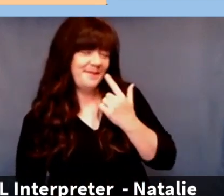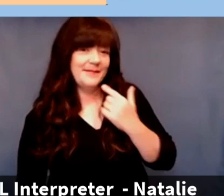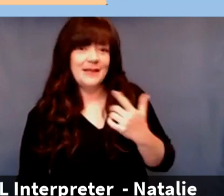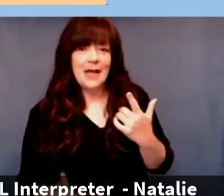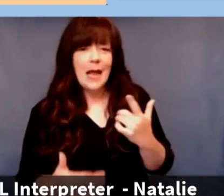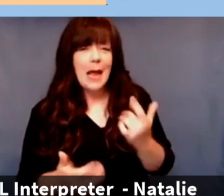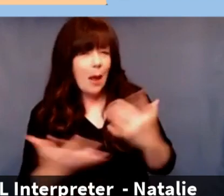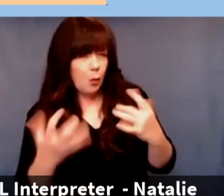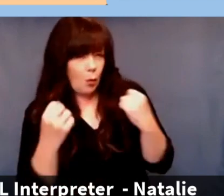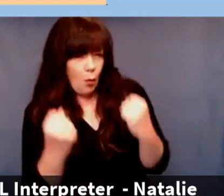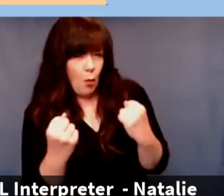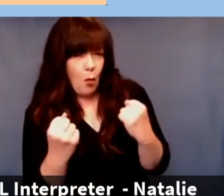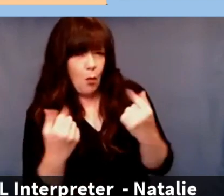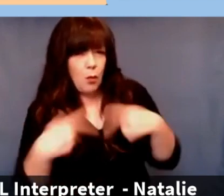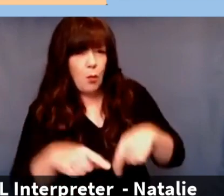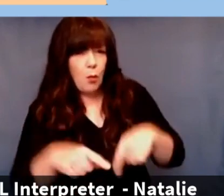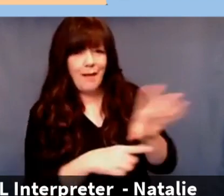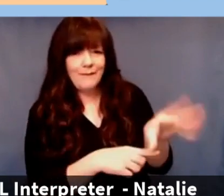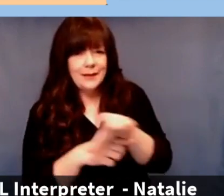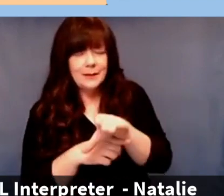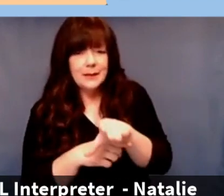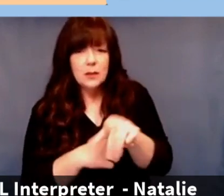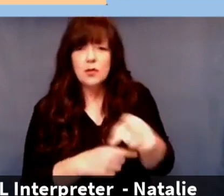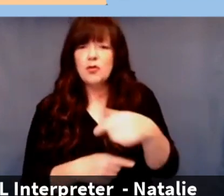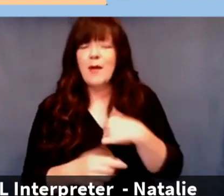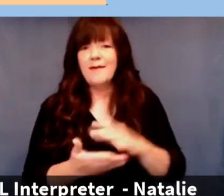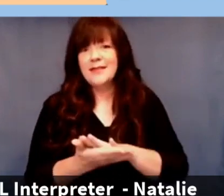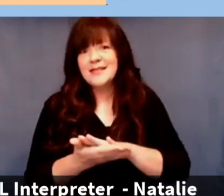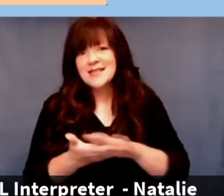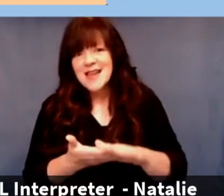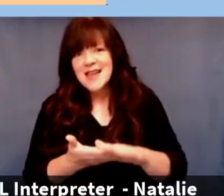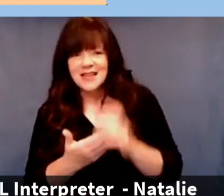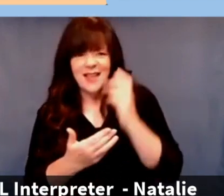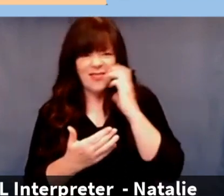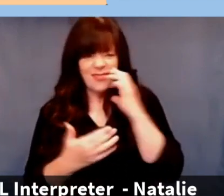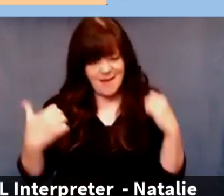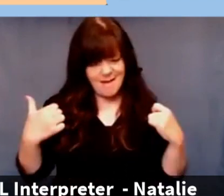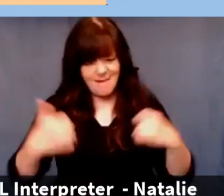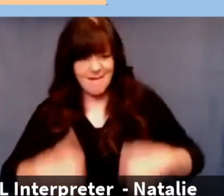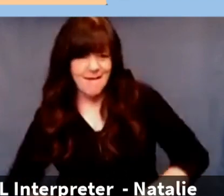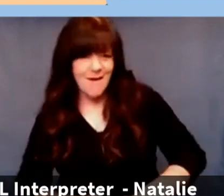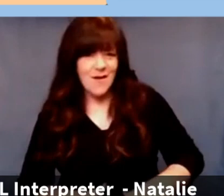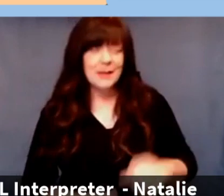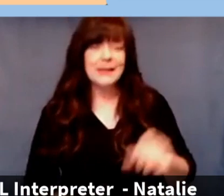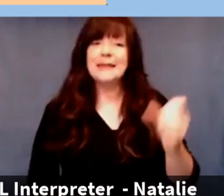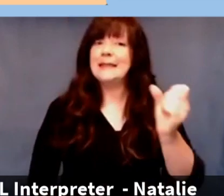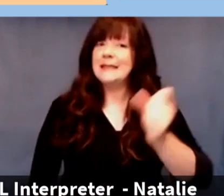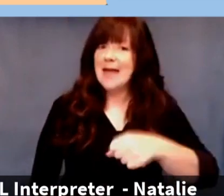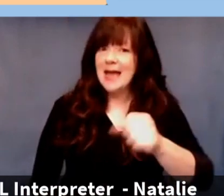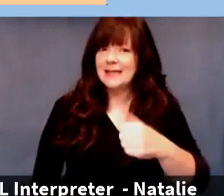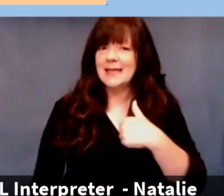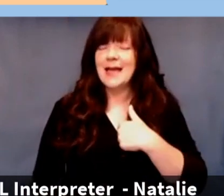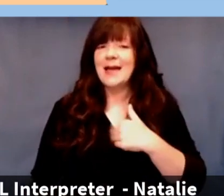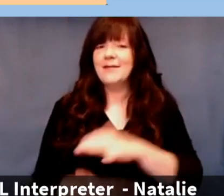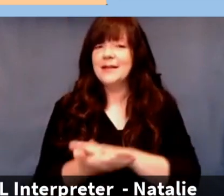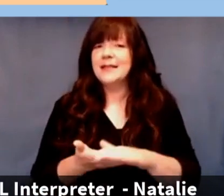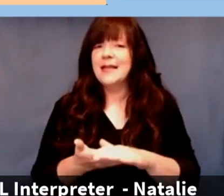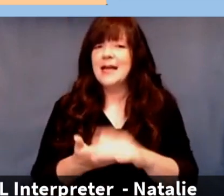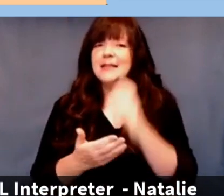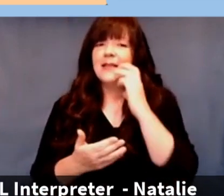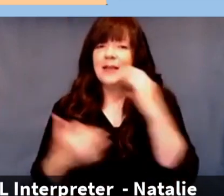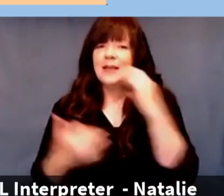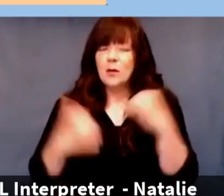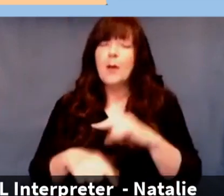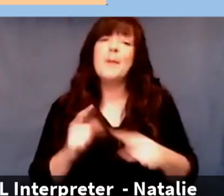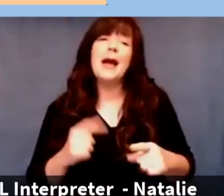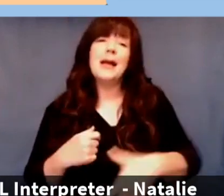was it when you were filming? Because you had that nice, thick-looking coat on. Yes, I did have a nice thick, y'all, I was pregnant